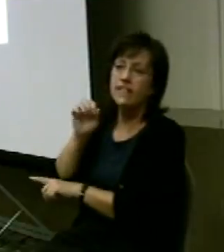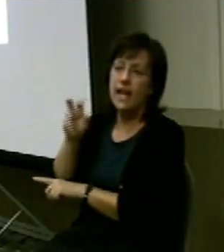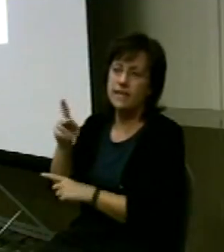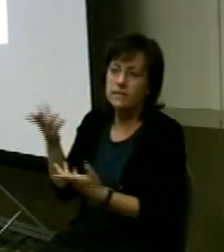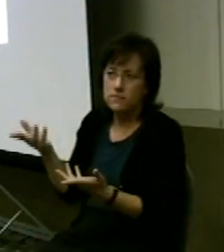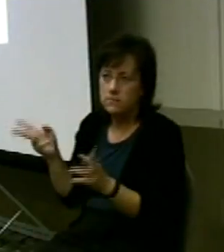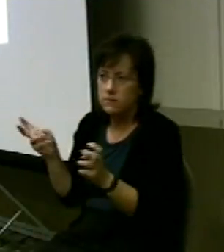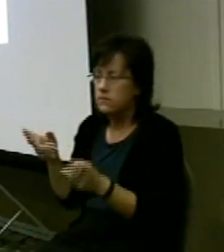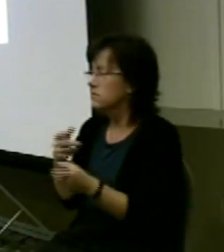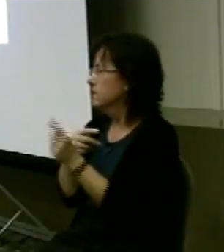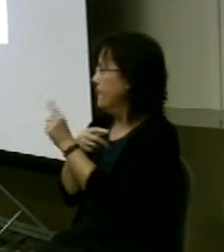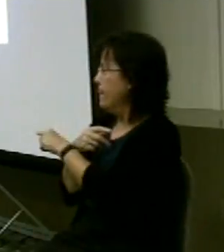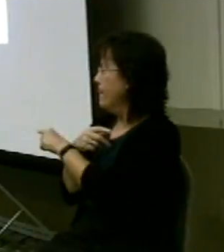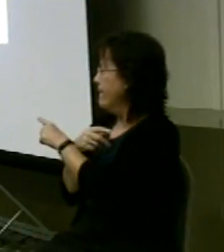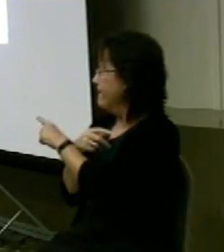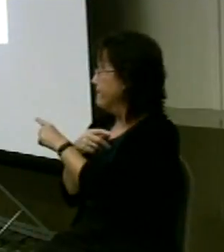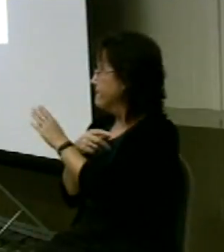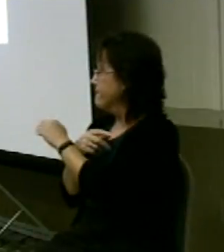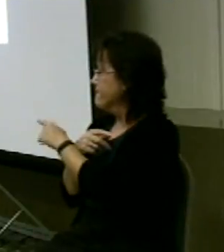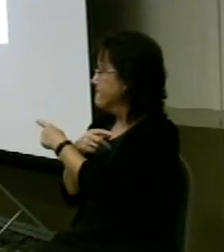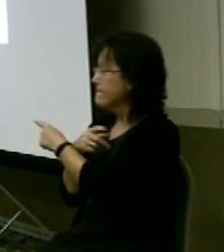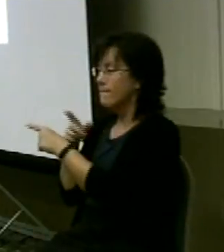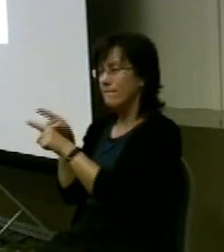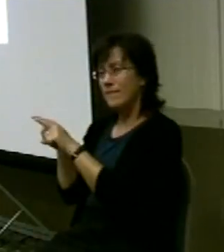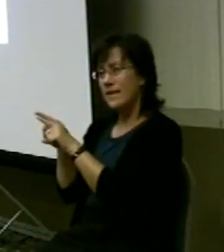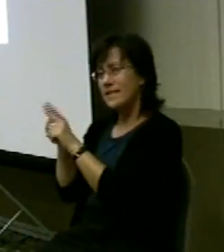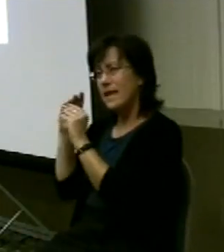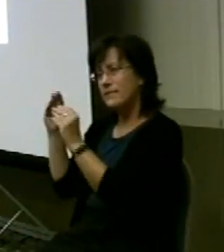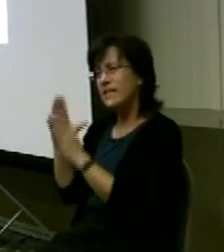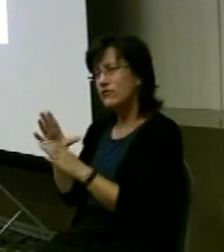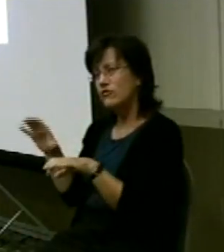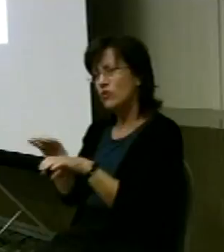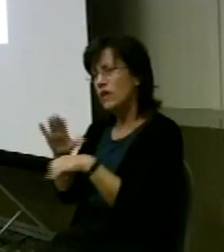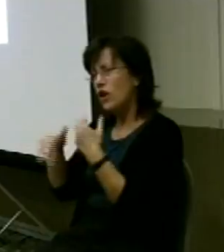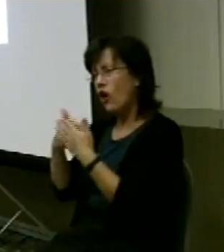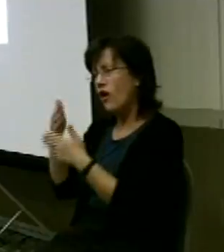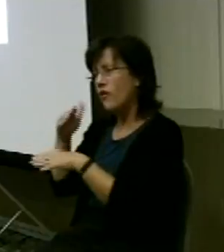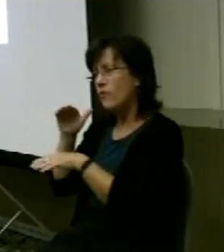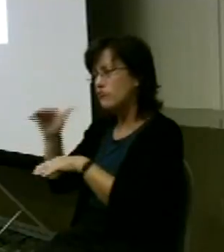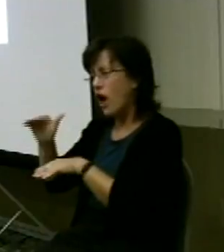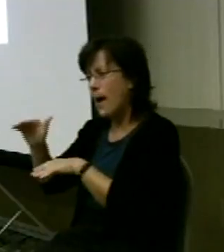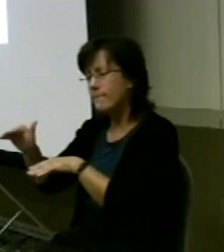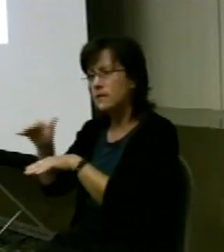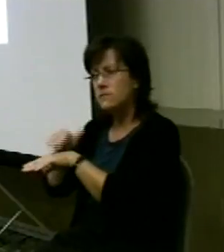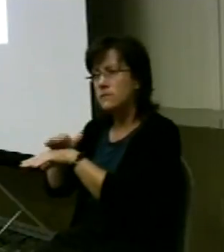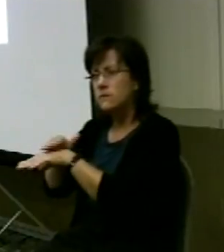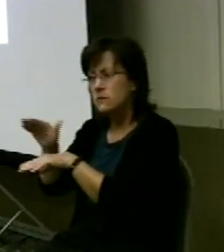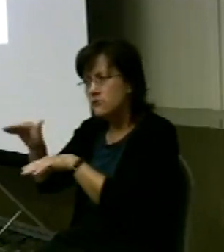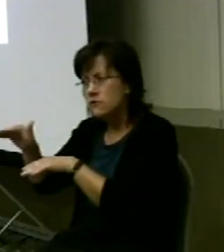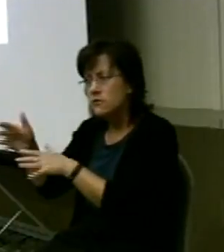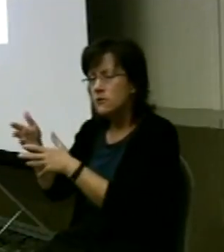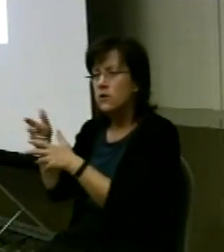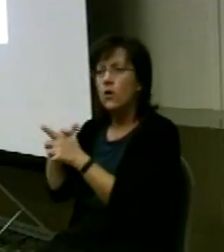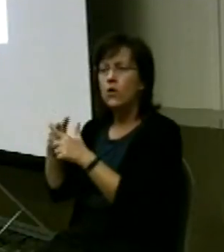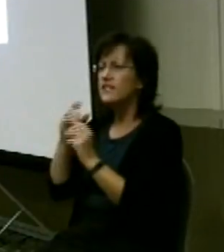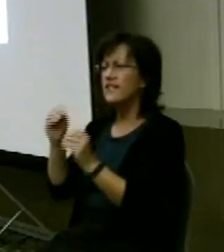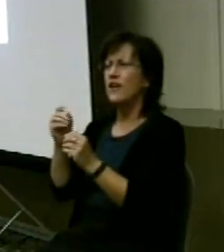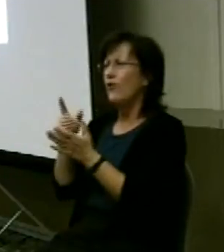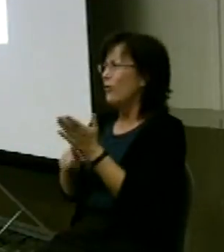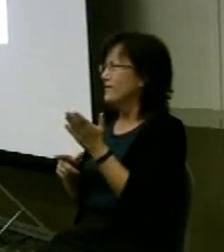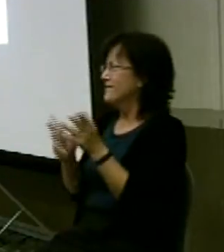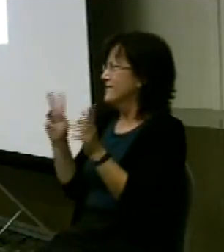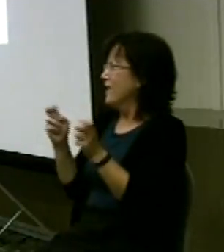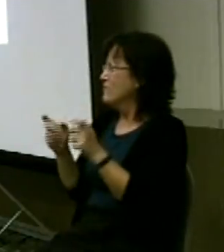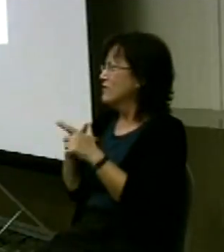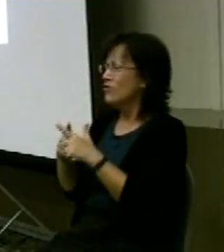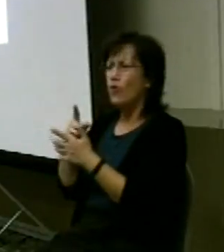I'd be wondering, either is that the same teacher that's doing all the prompts, or is it like for the one that has none? Is it a class, like what's the subject,